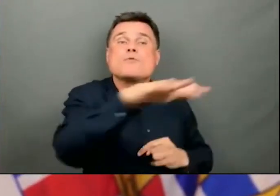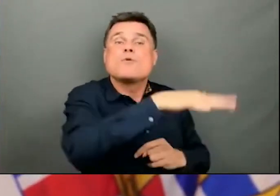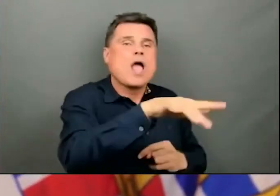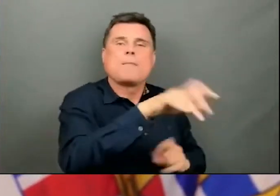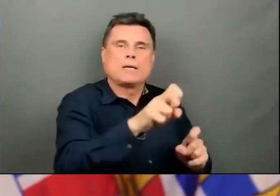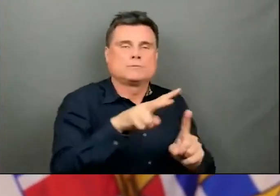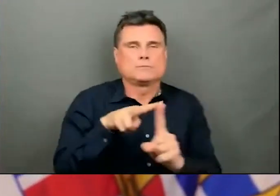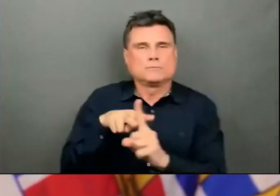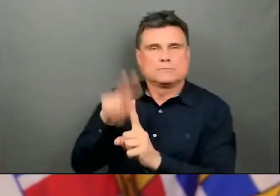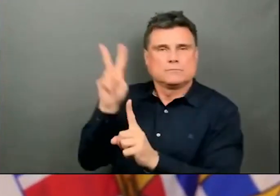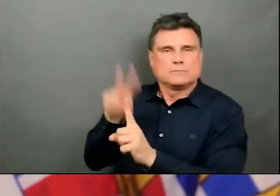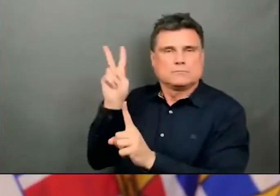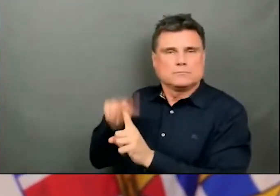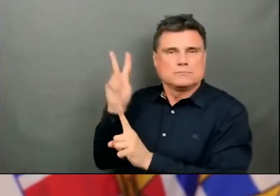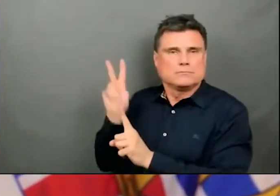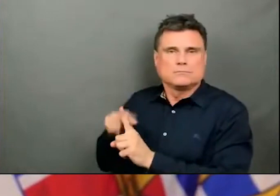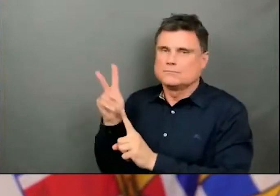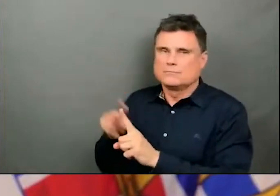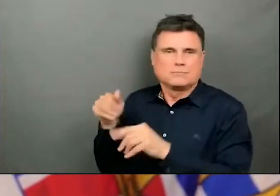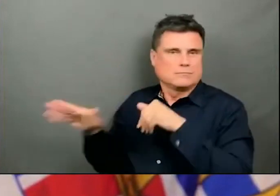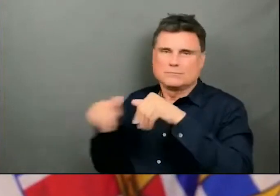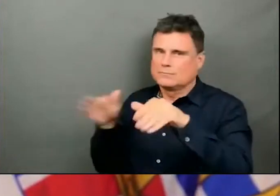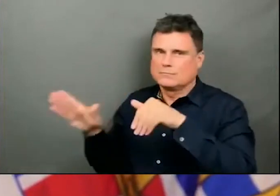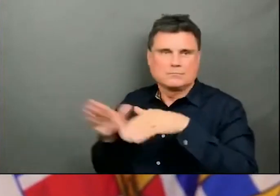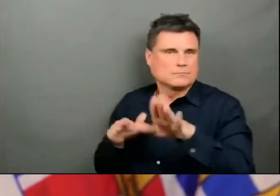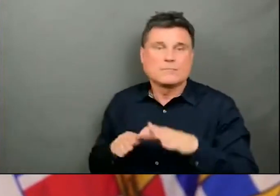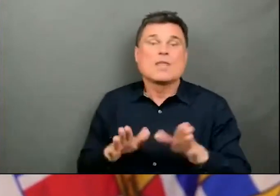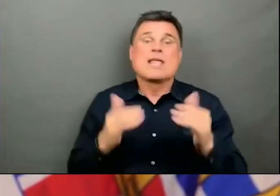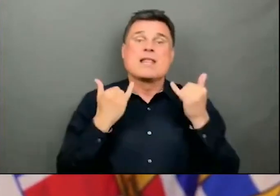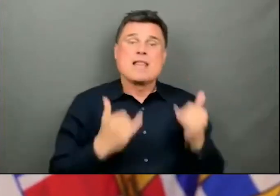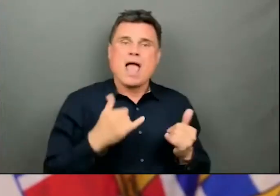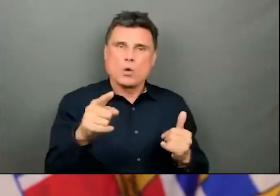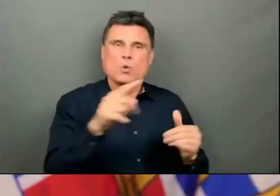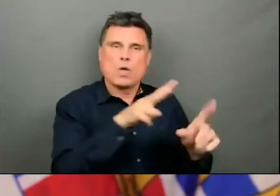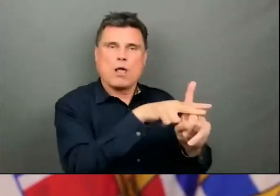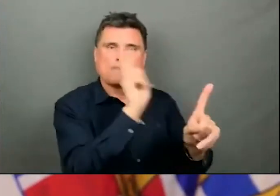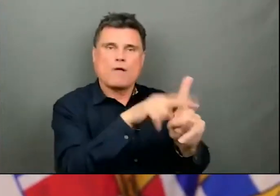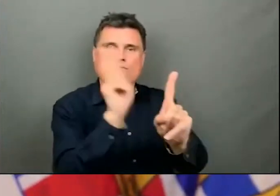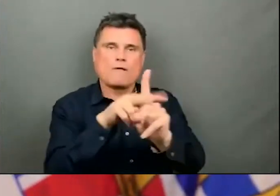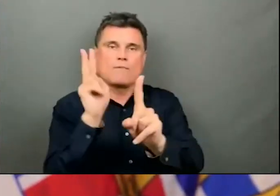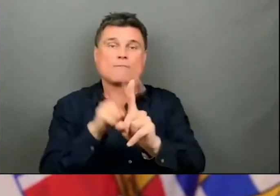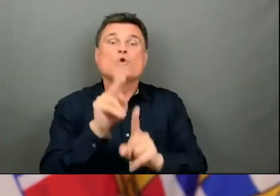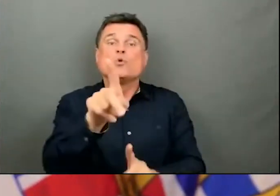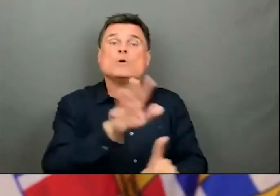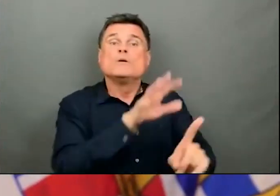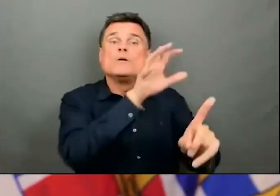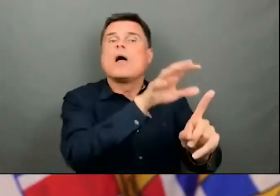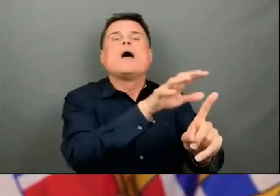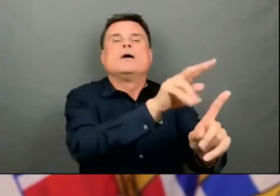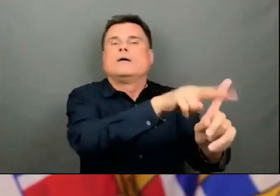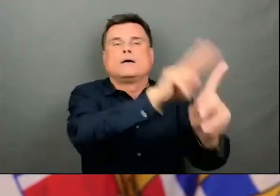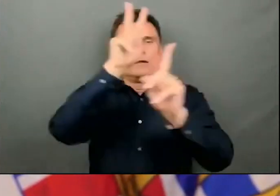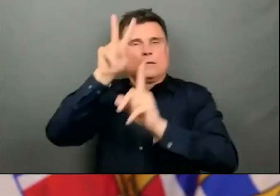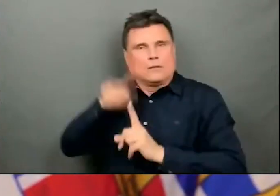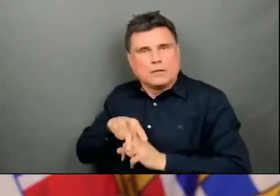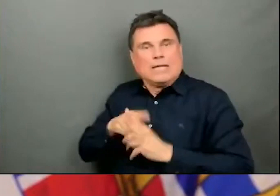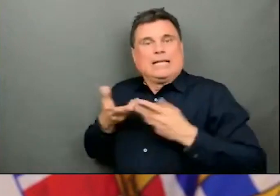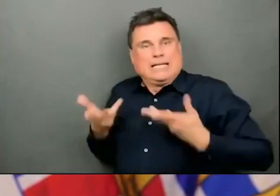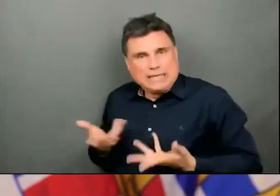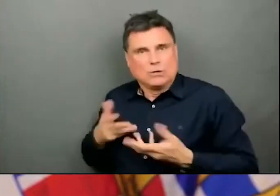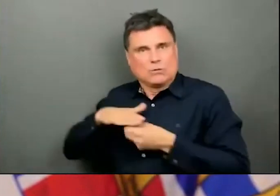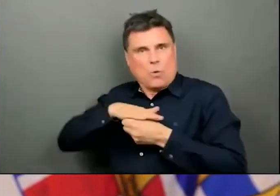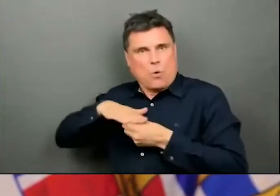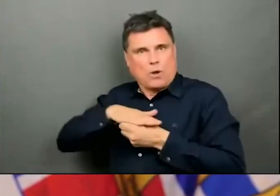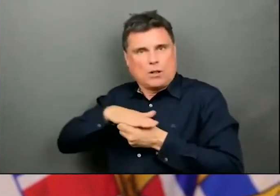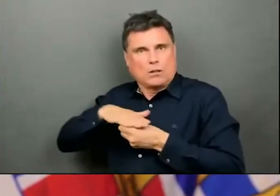have access to your local campsite, not the one that's a ferry ride away or a distance away to travel.